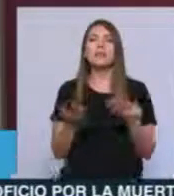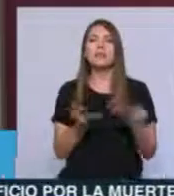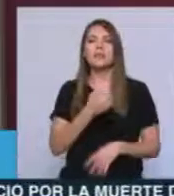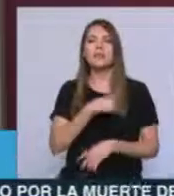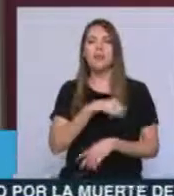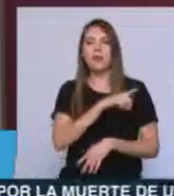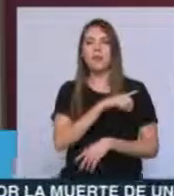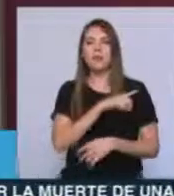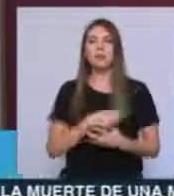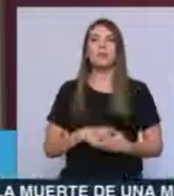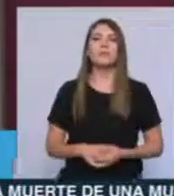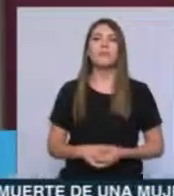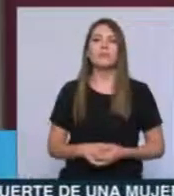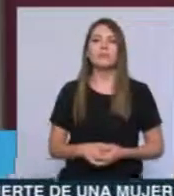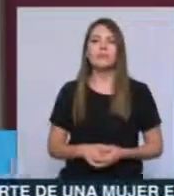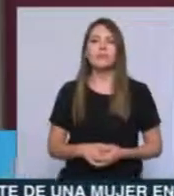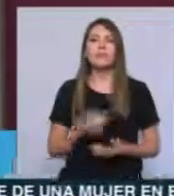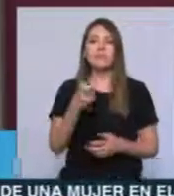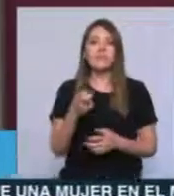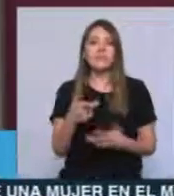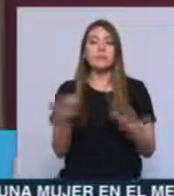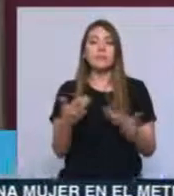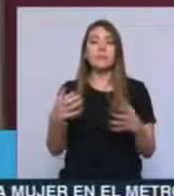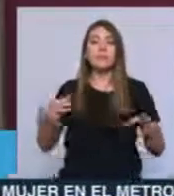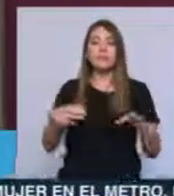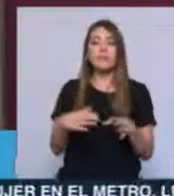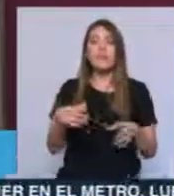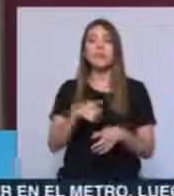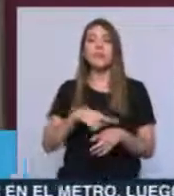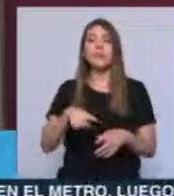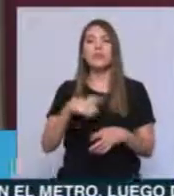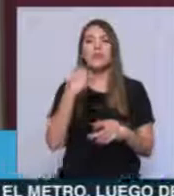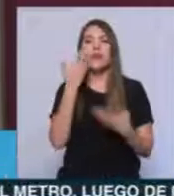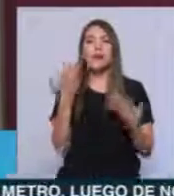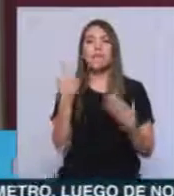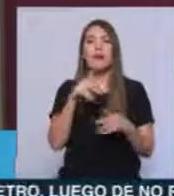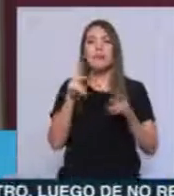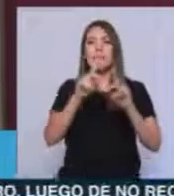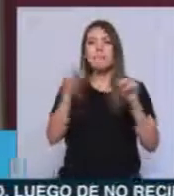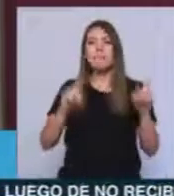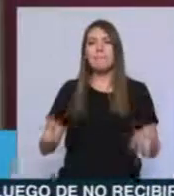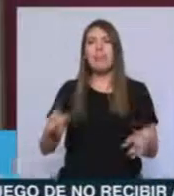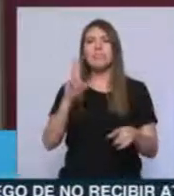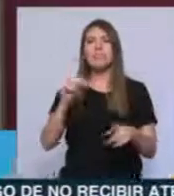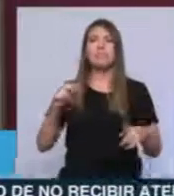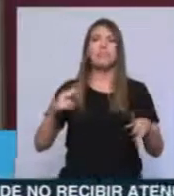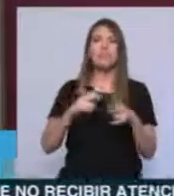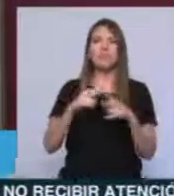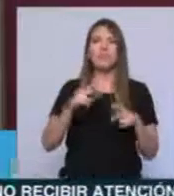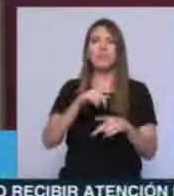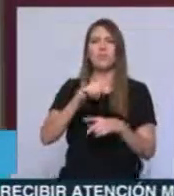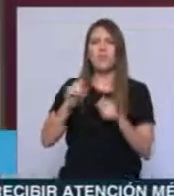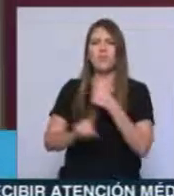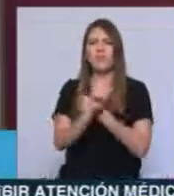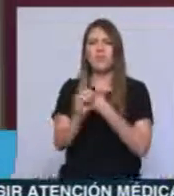more we approach those kind of issues in communities, the more we truly are addressing peace and conflict resolution. A